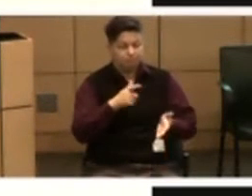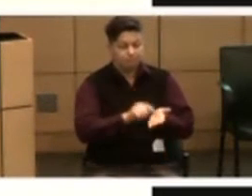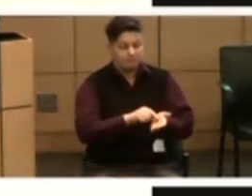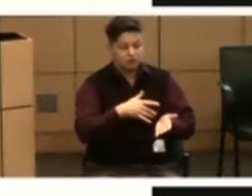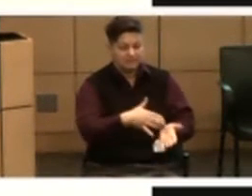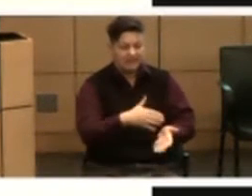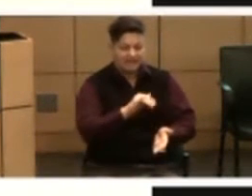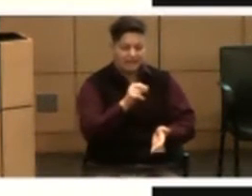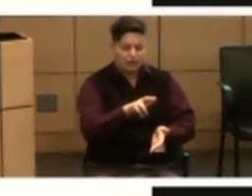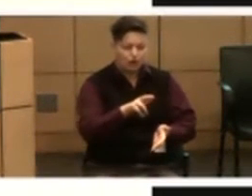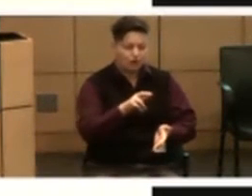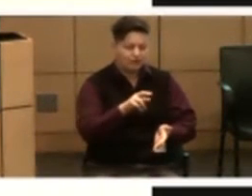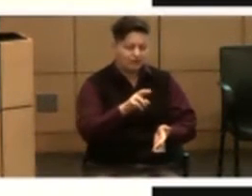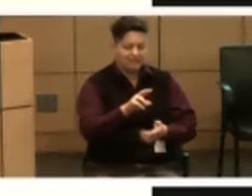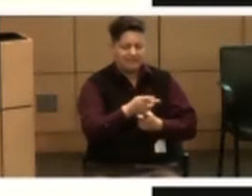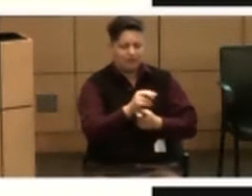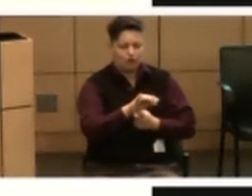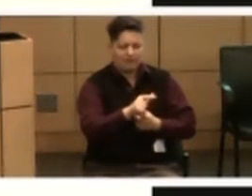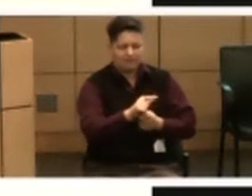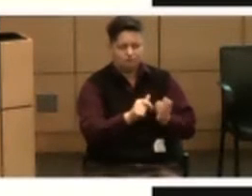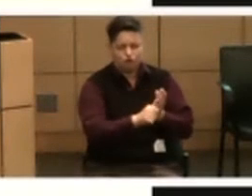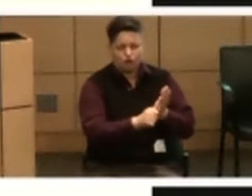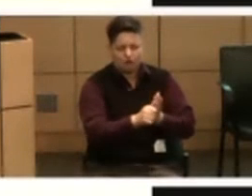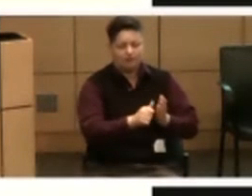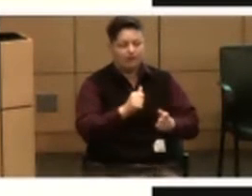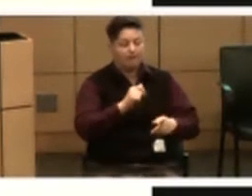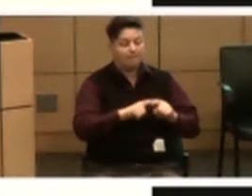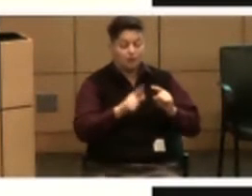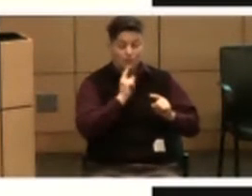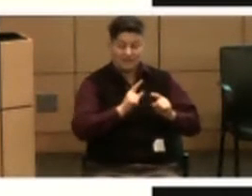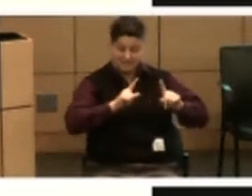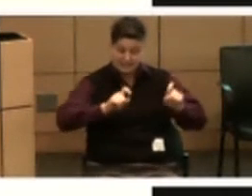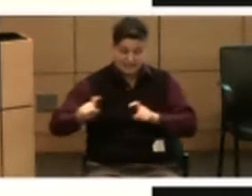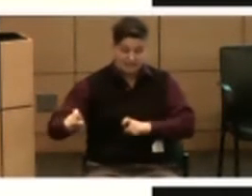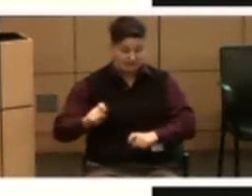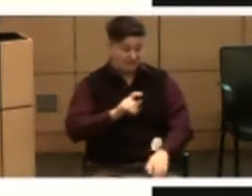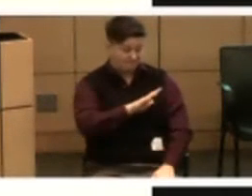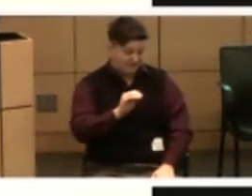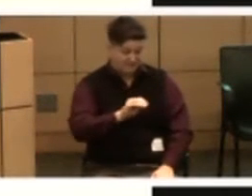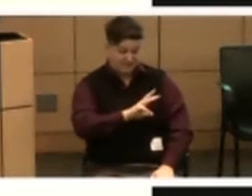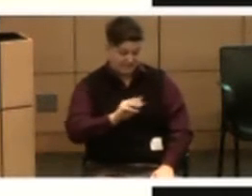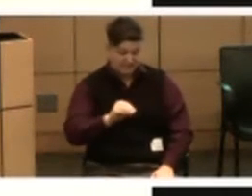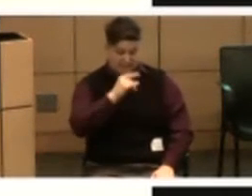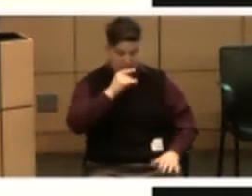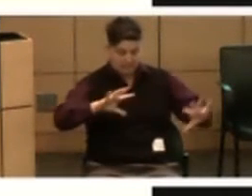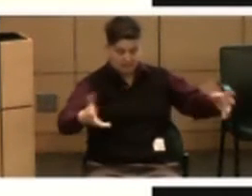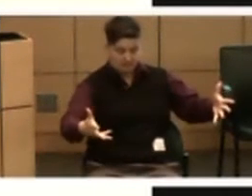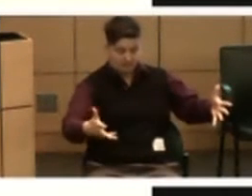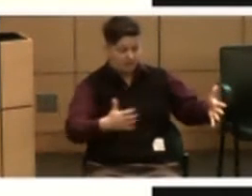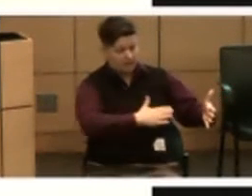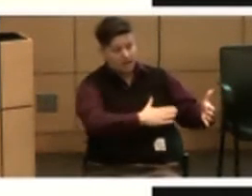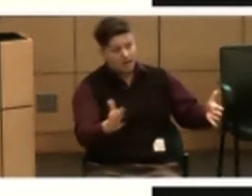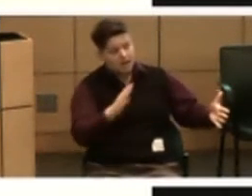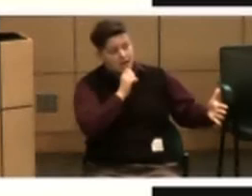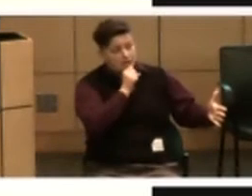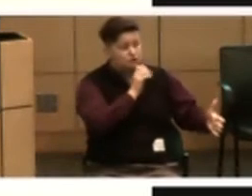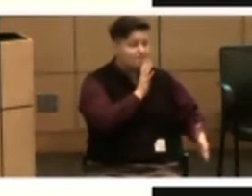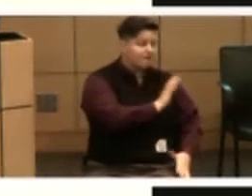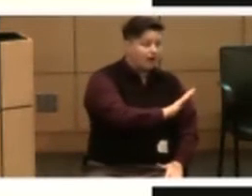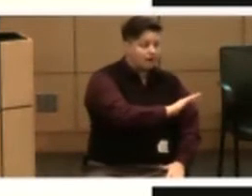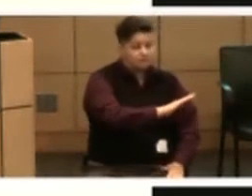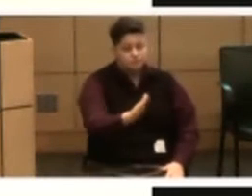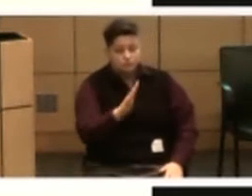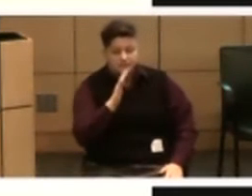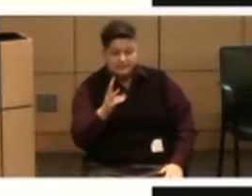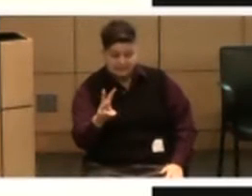trajectory. So it involved testing a lot of children, like 50, 60 children, across the age range of 5 to